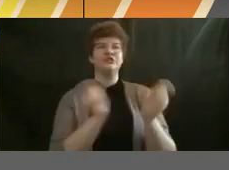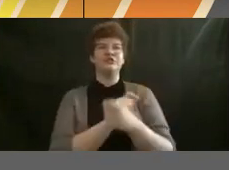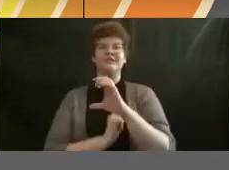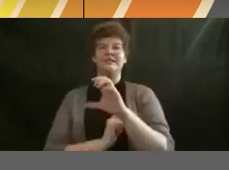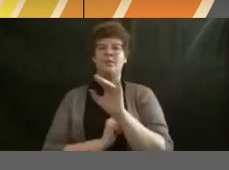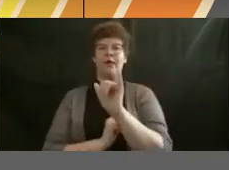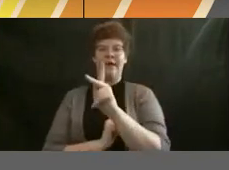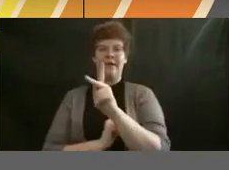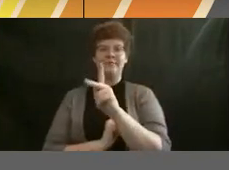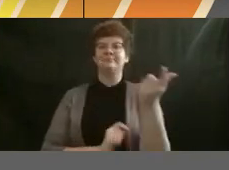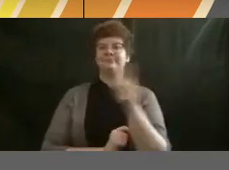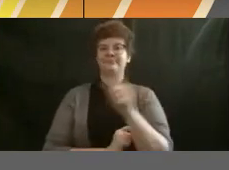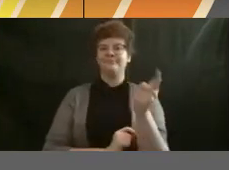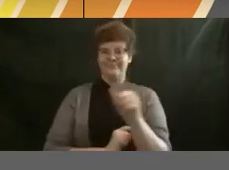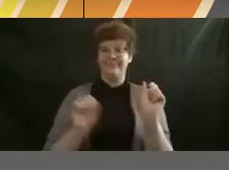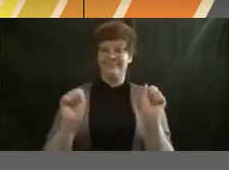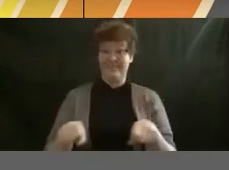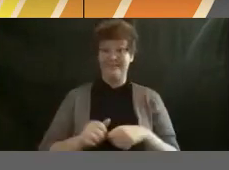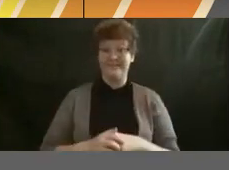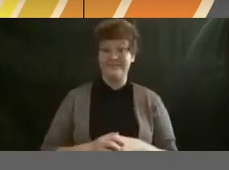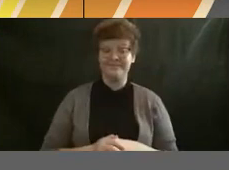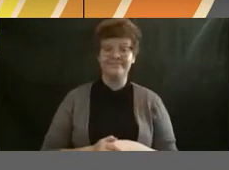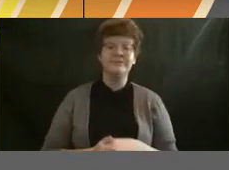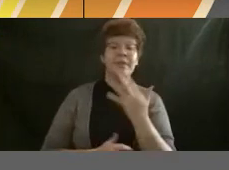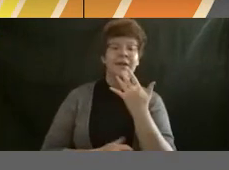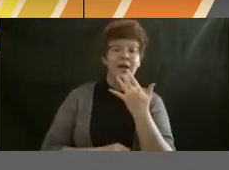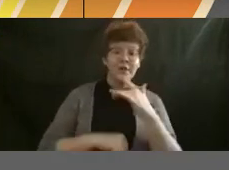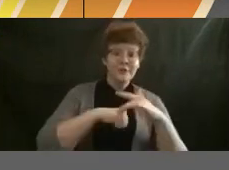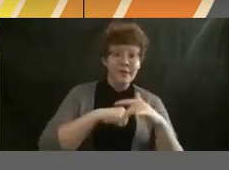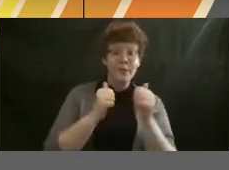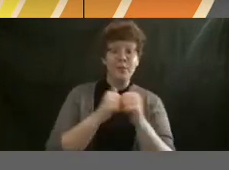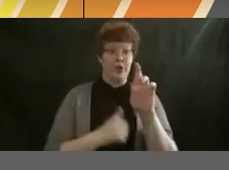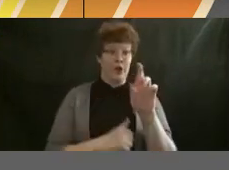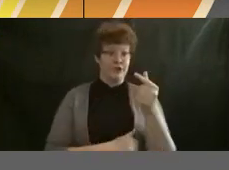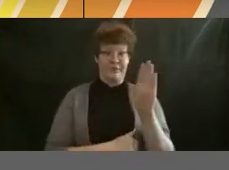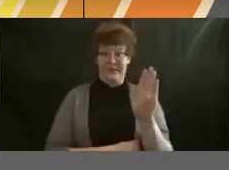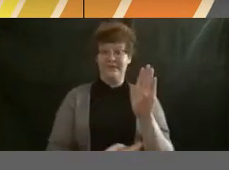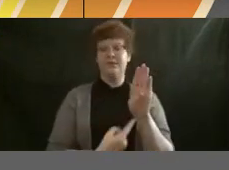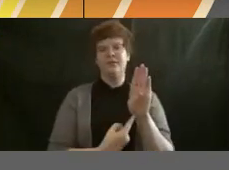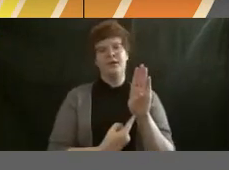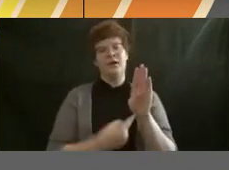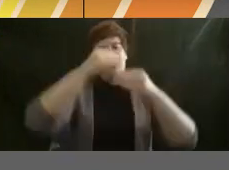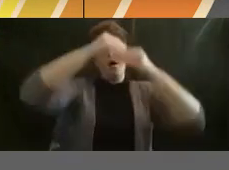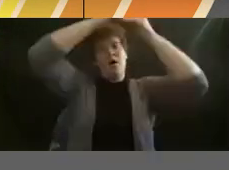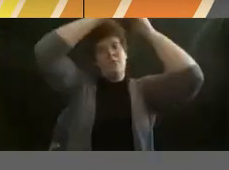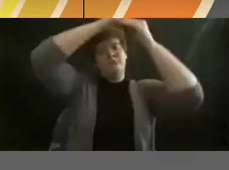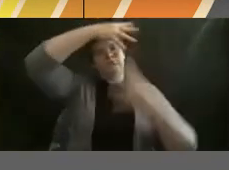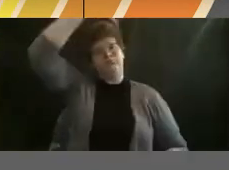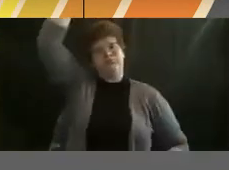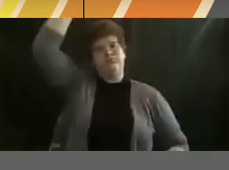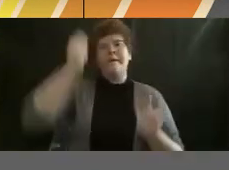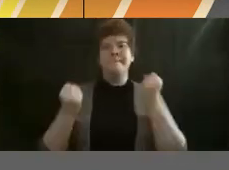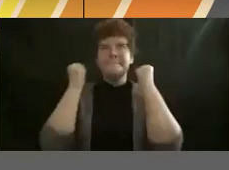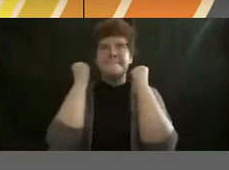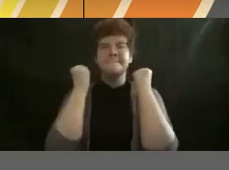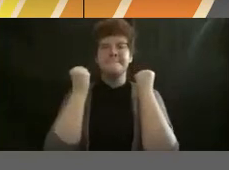The colors that are available in RGB are far exceed what's available in CMYK. That's why